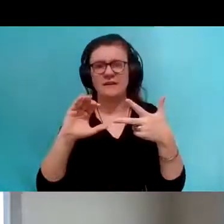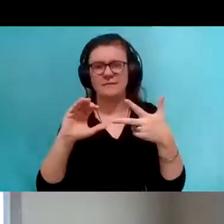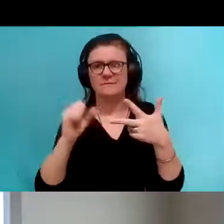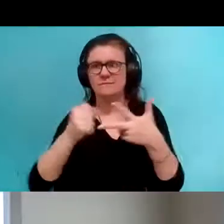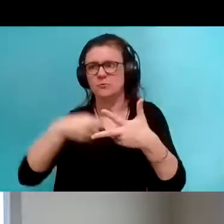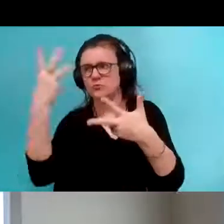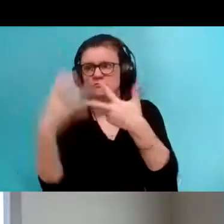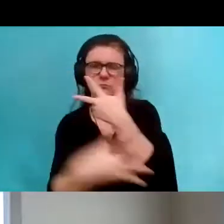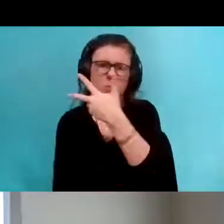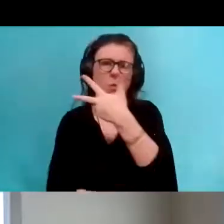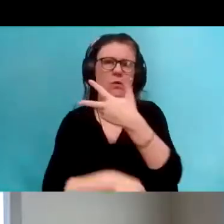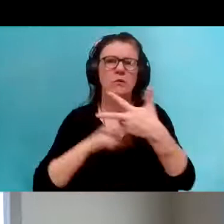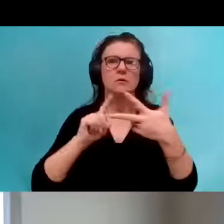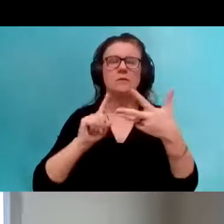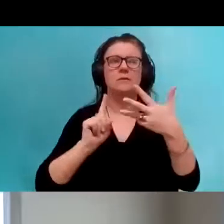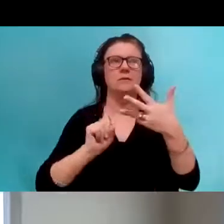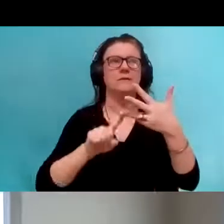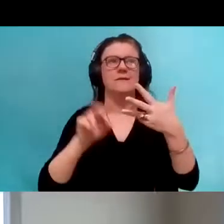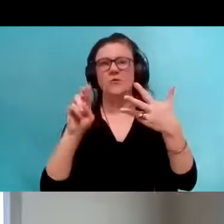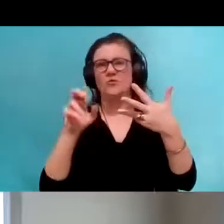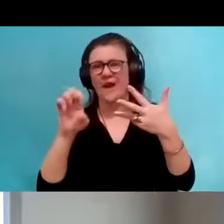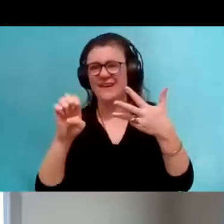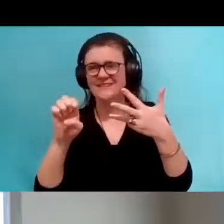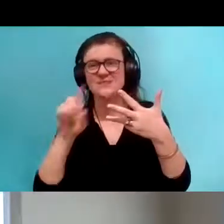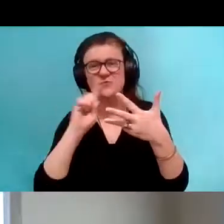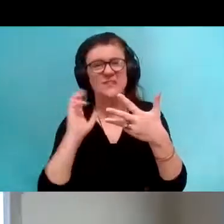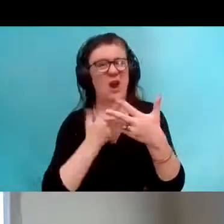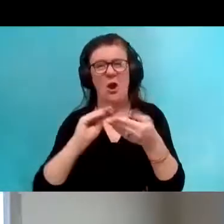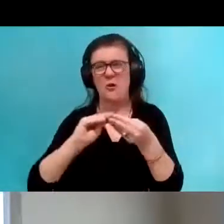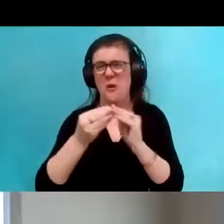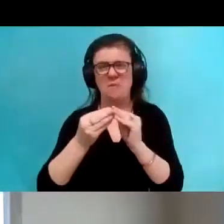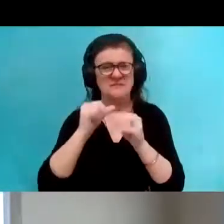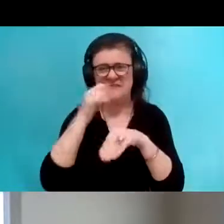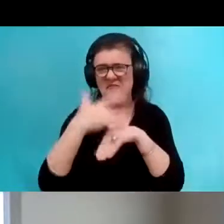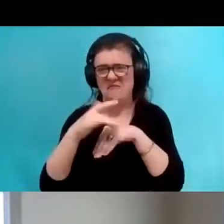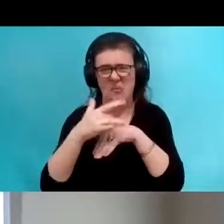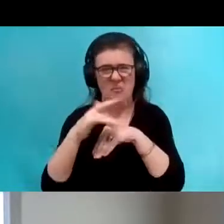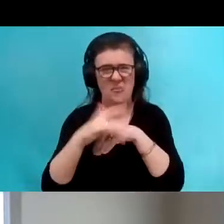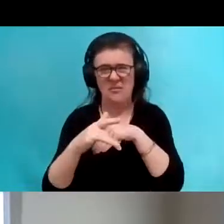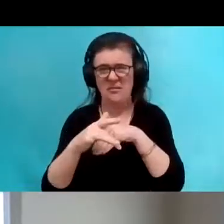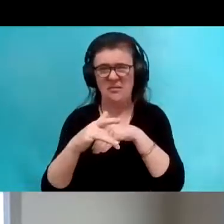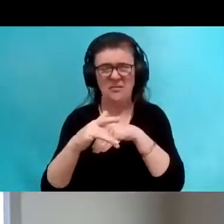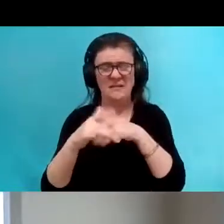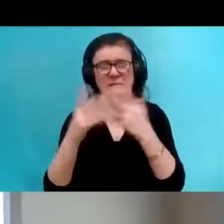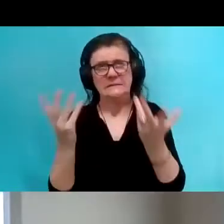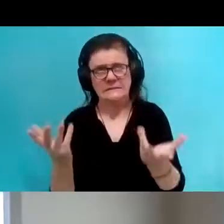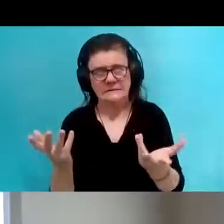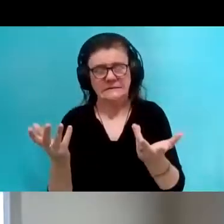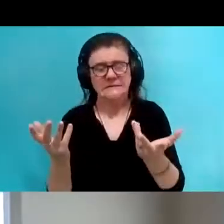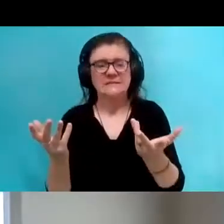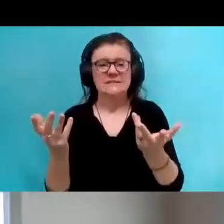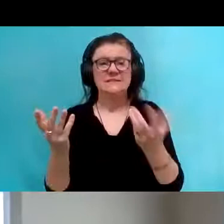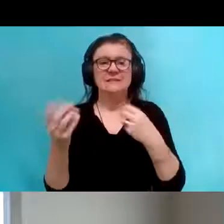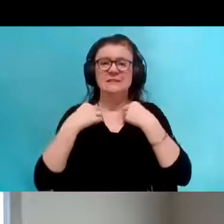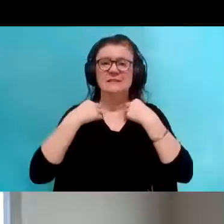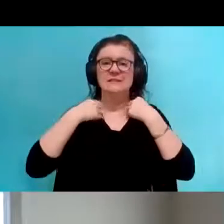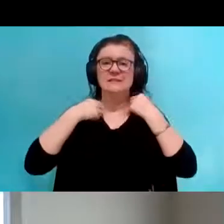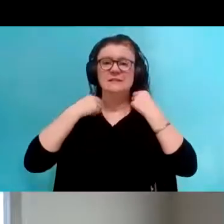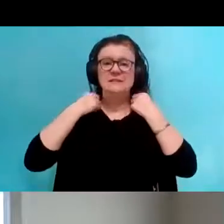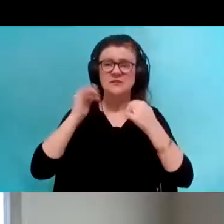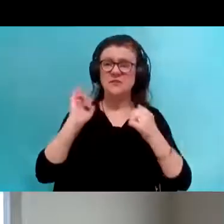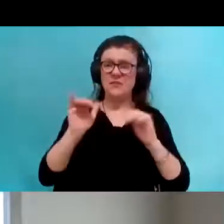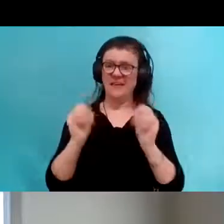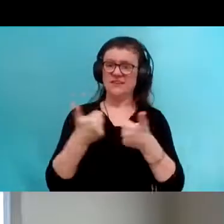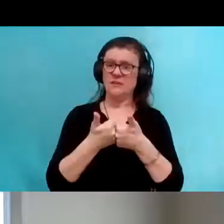and so on, even fewer data are available, not even talking about data over time. So it is with these challenges